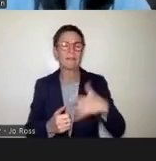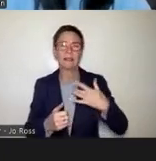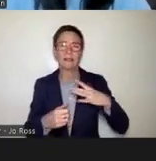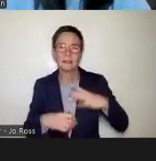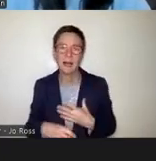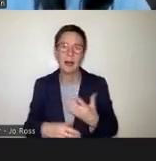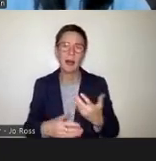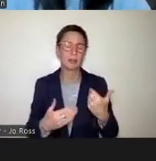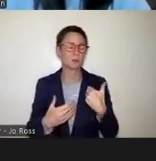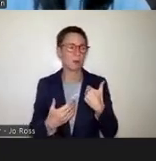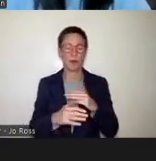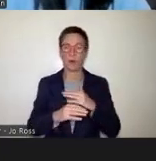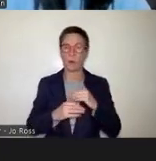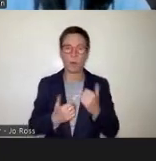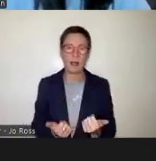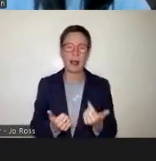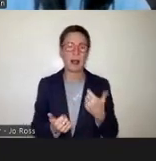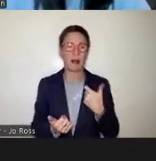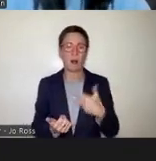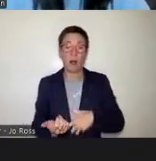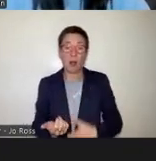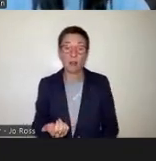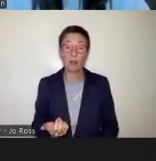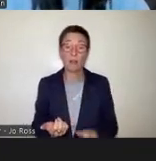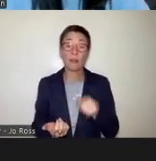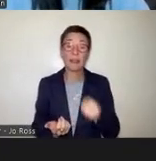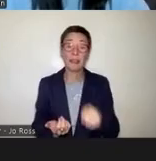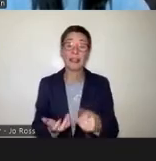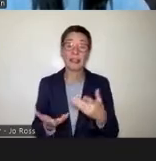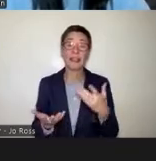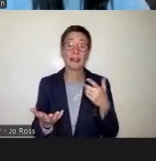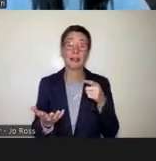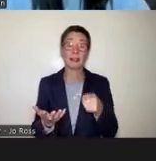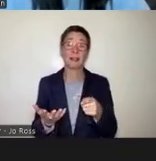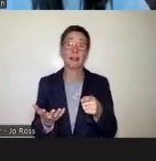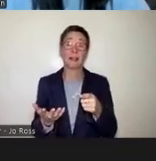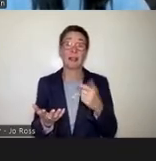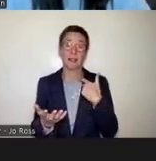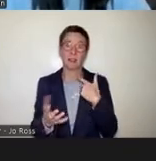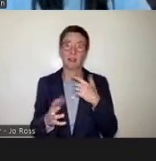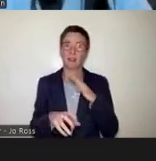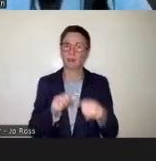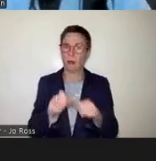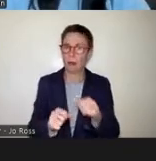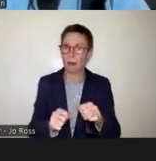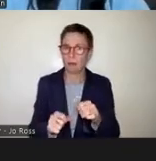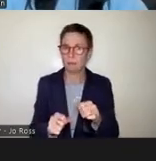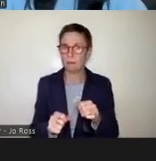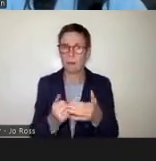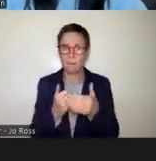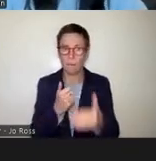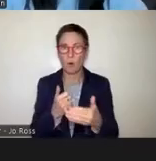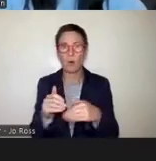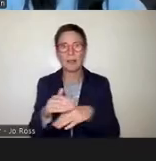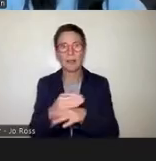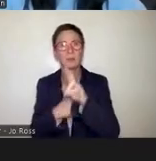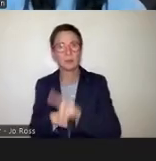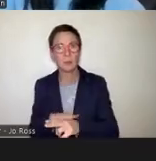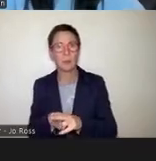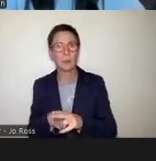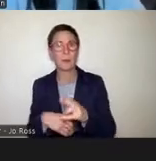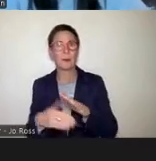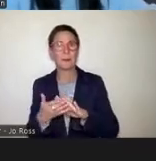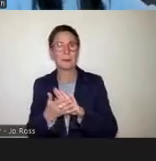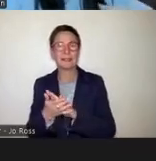just mean that they struggle to cope in the structure at school, and therefore miss out on part of